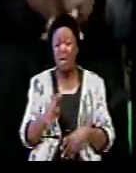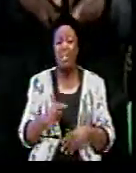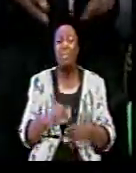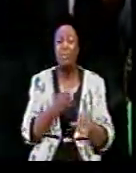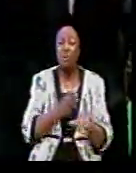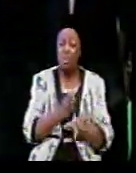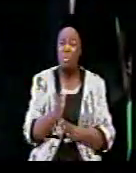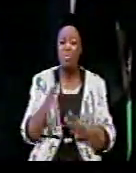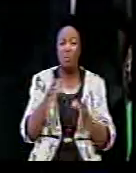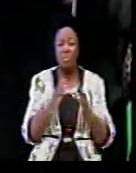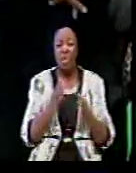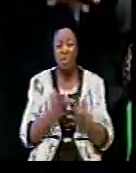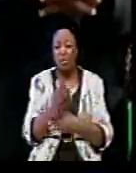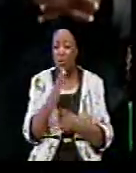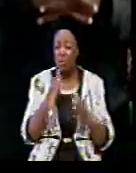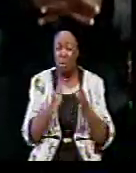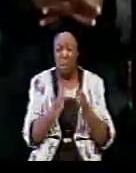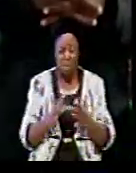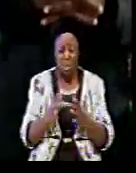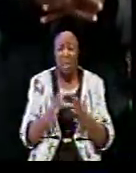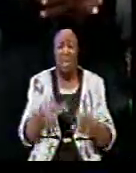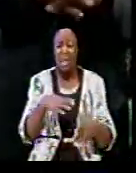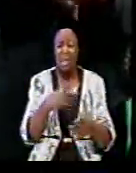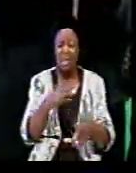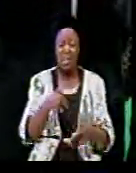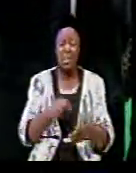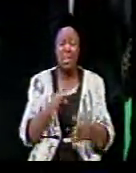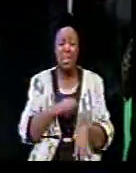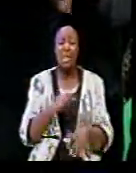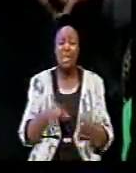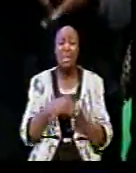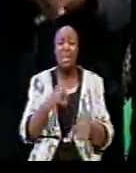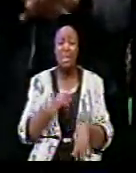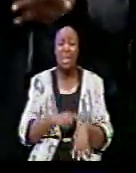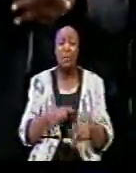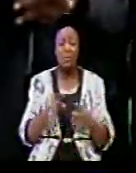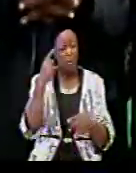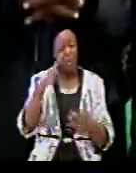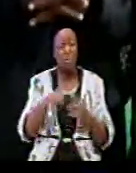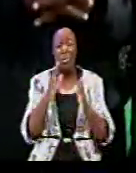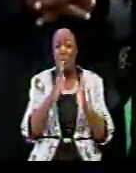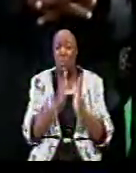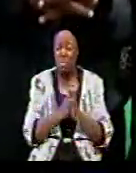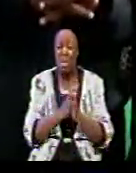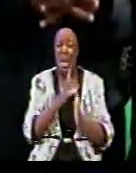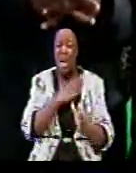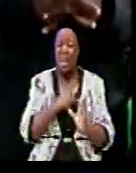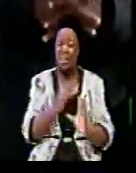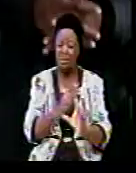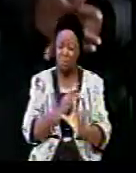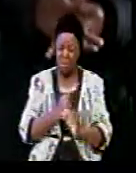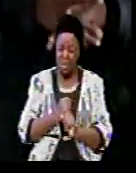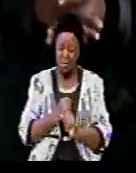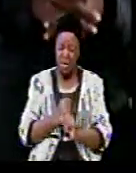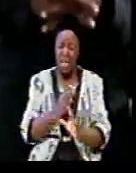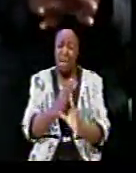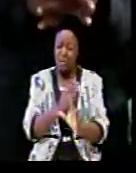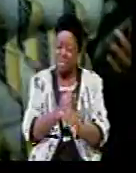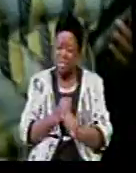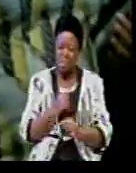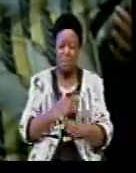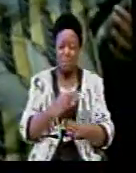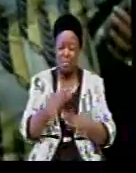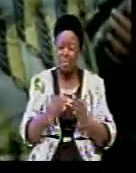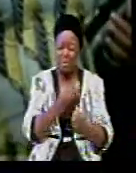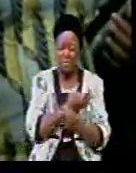Africa, Equatorial Guinea, Guinea-Bissau, Ghana,